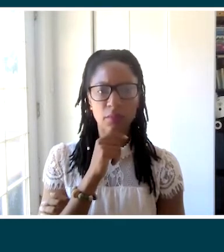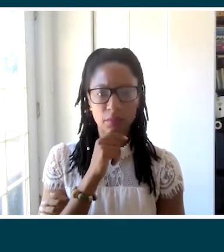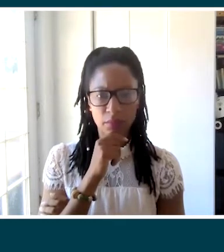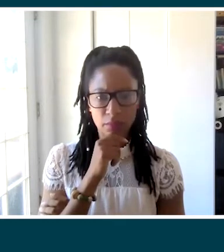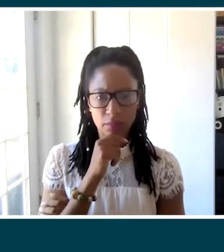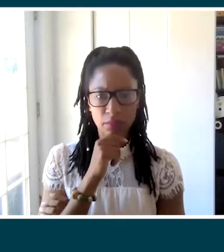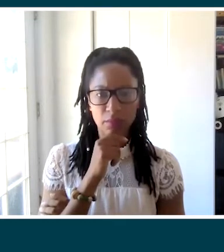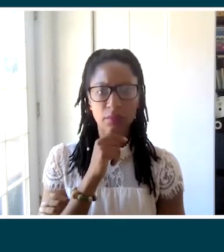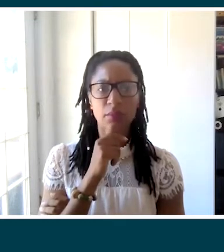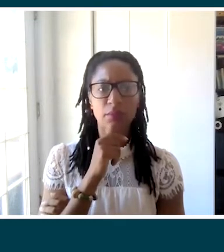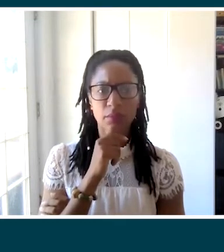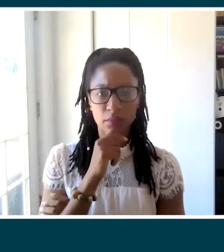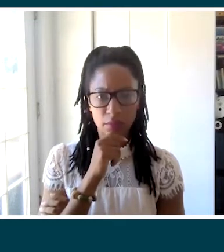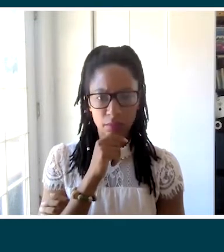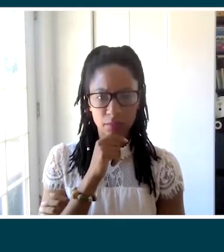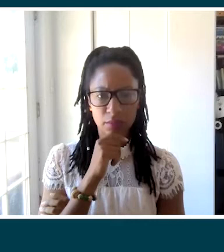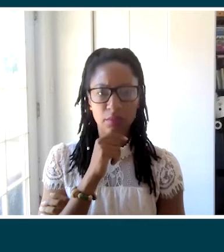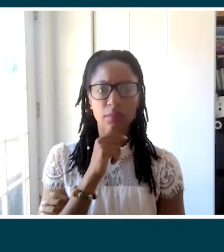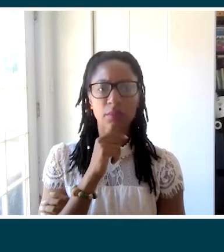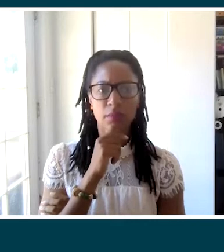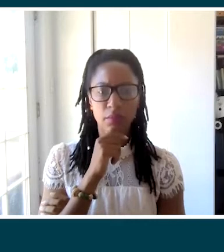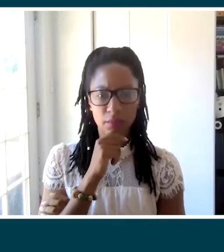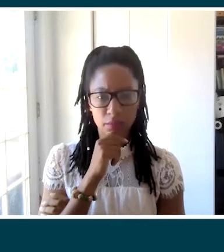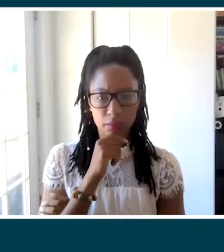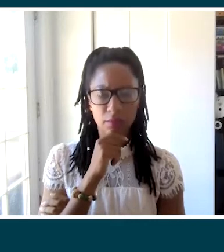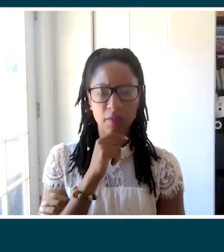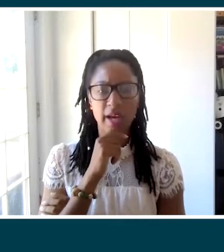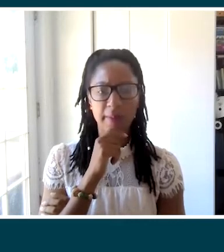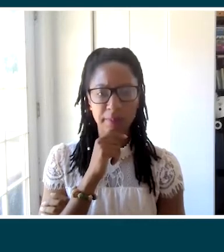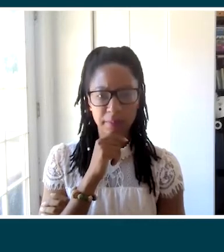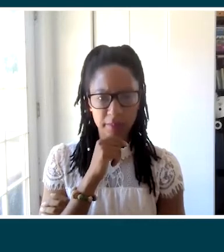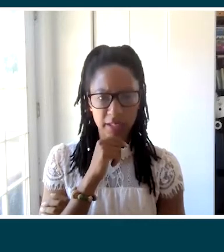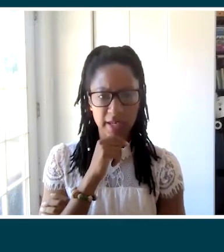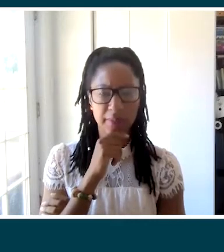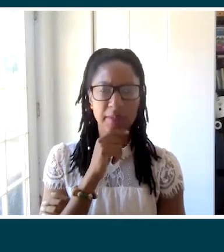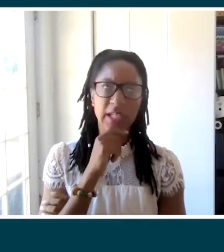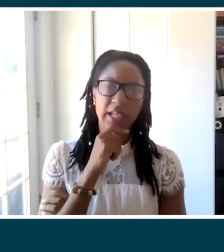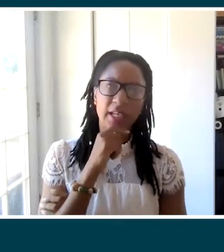in modern society, it's not coming from the outside a great deal. Yeah.